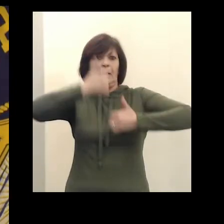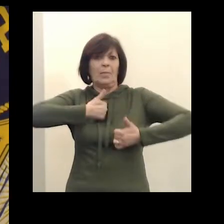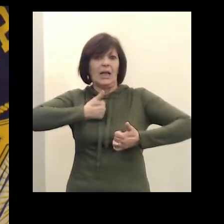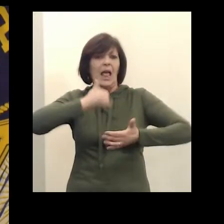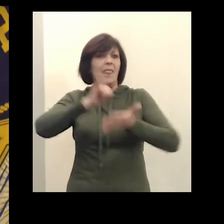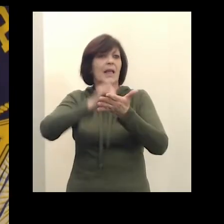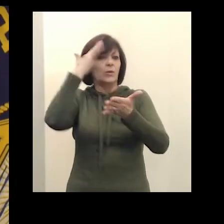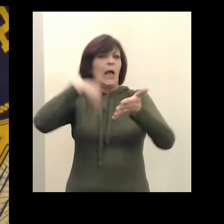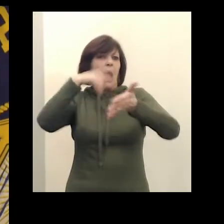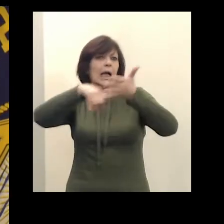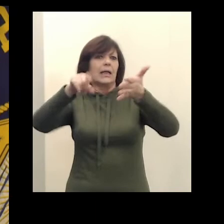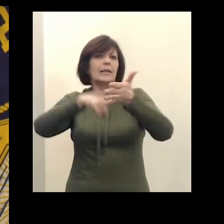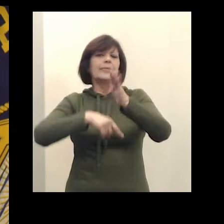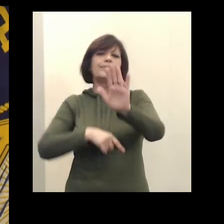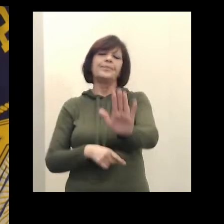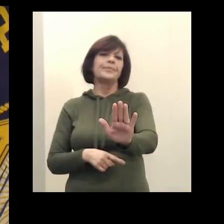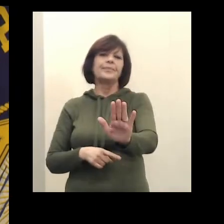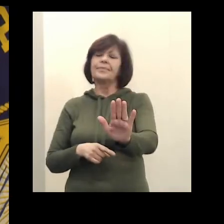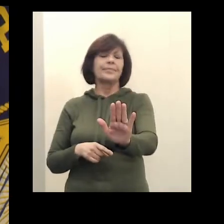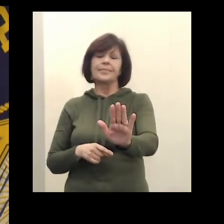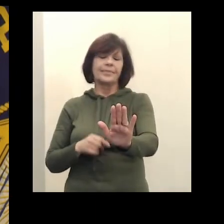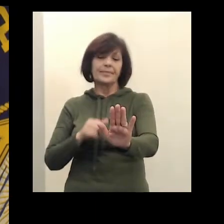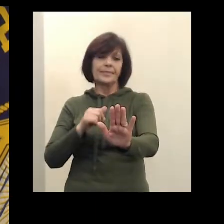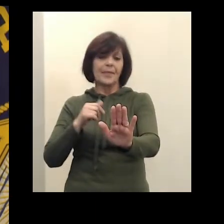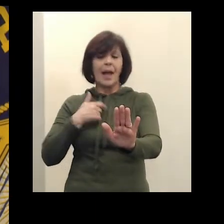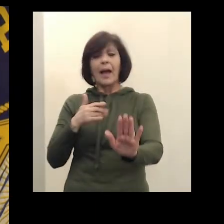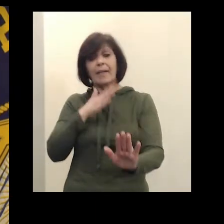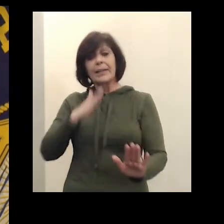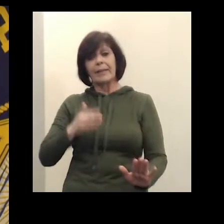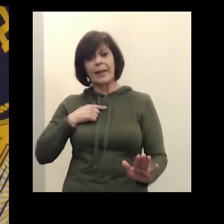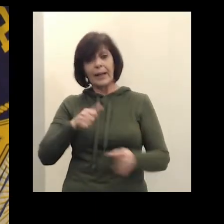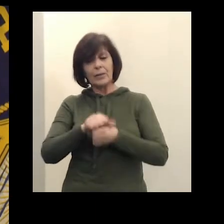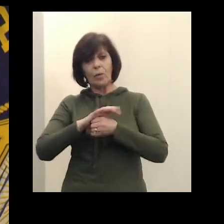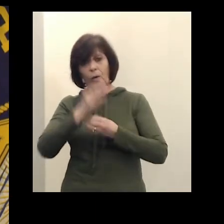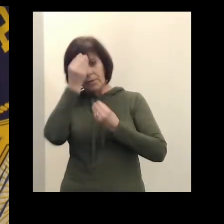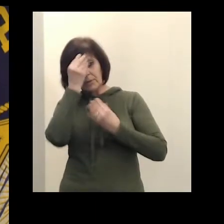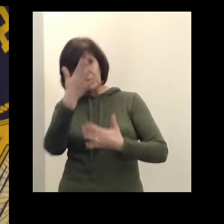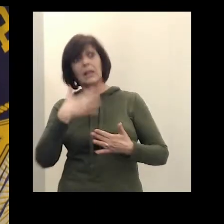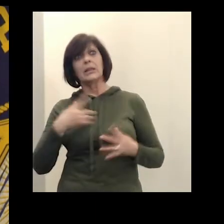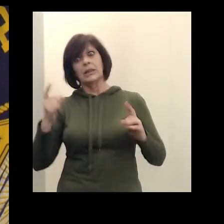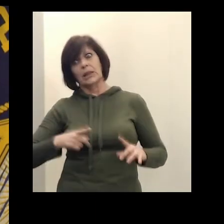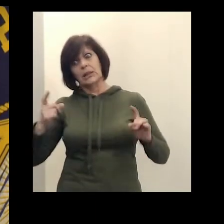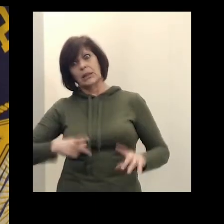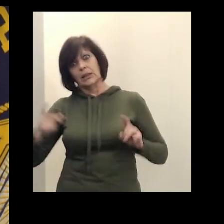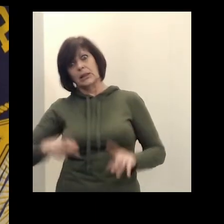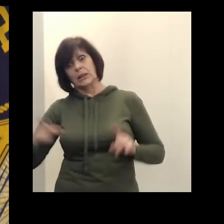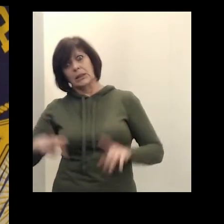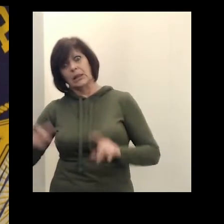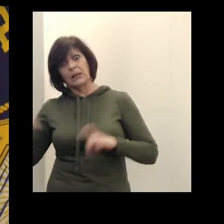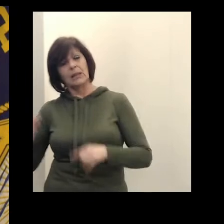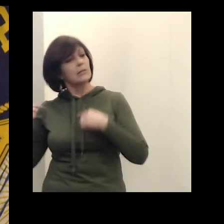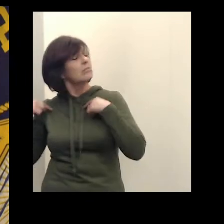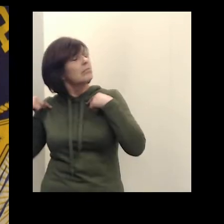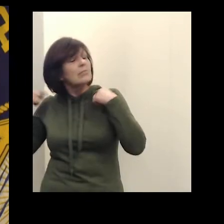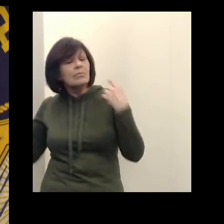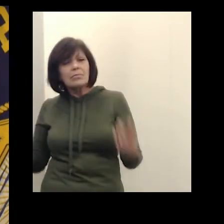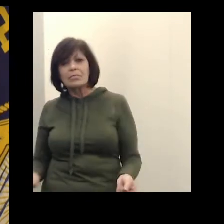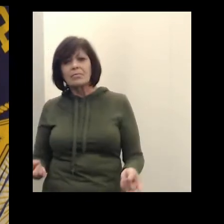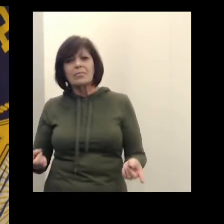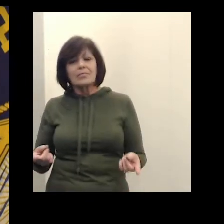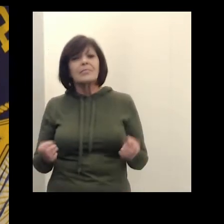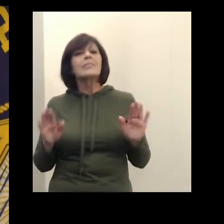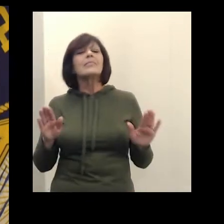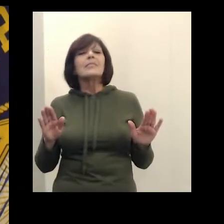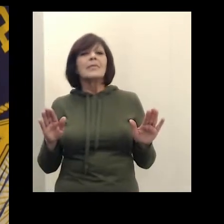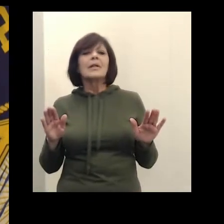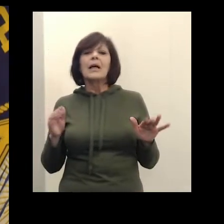completely false. To my knowledge, I've never had COVID, and I've been tested a lot since the beginning of the pandemic. We